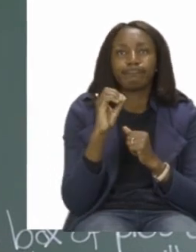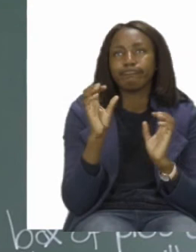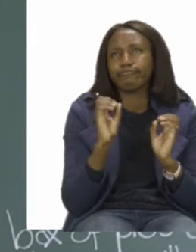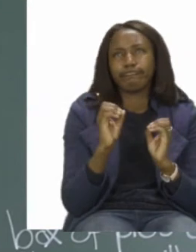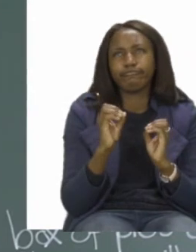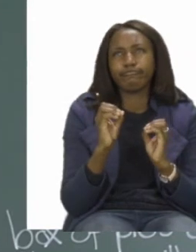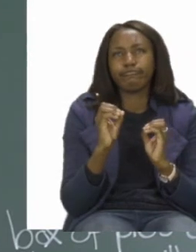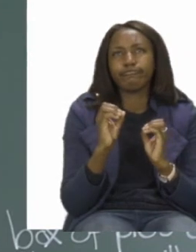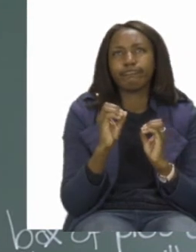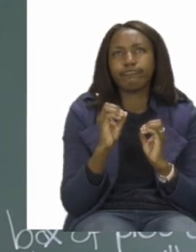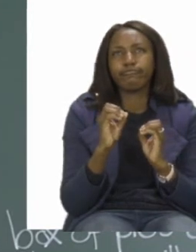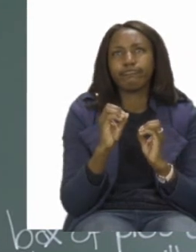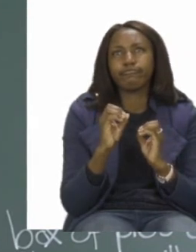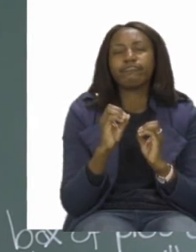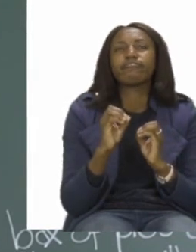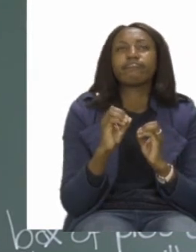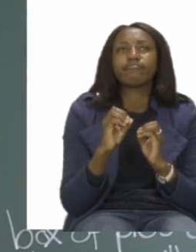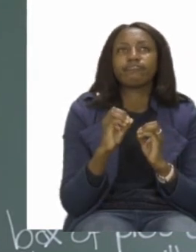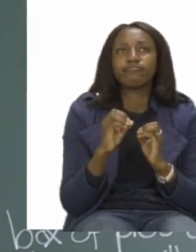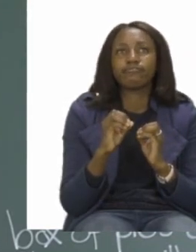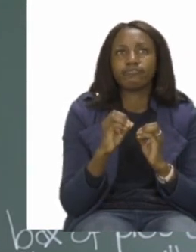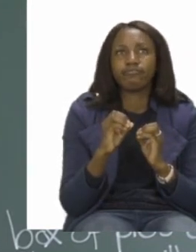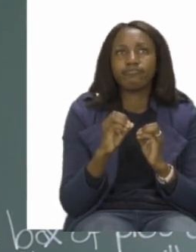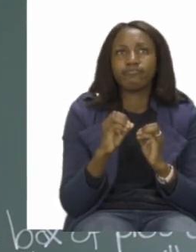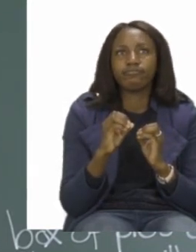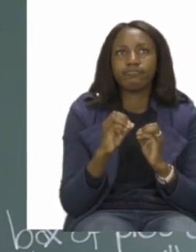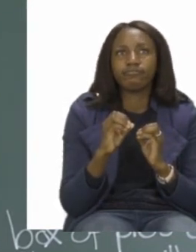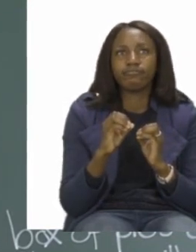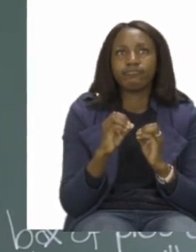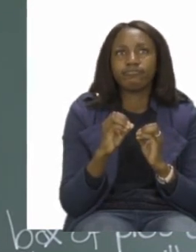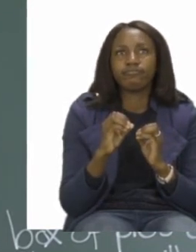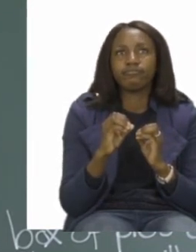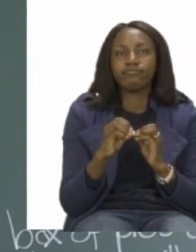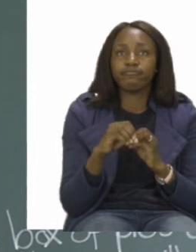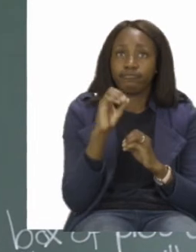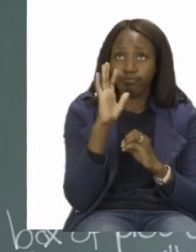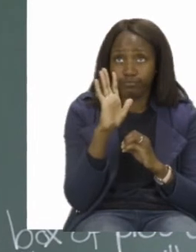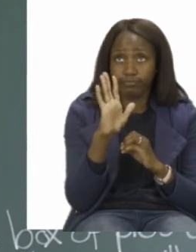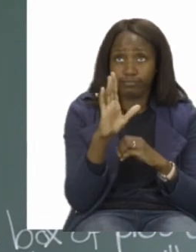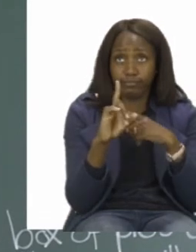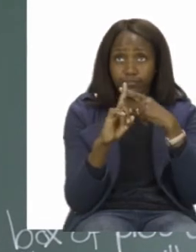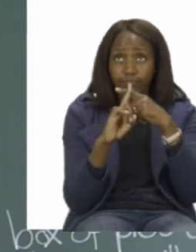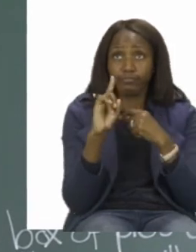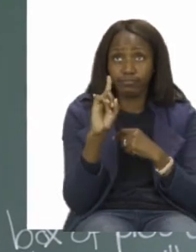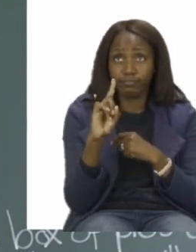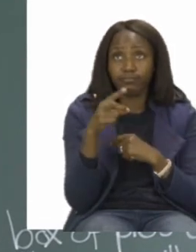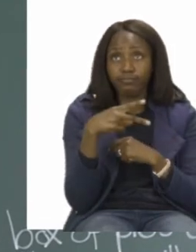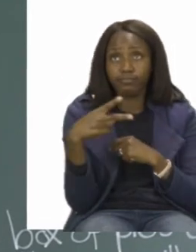plus 0 plus 0 is equal to 0. Then we add